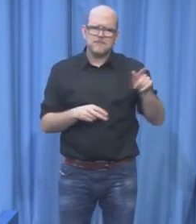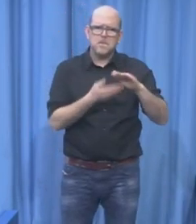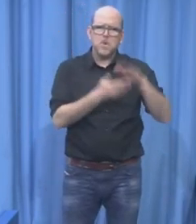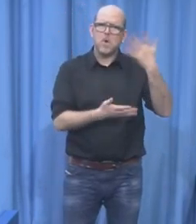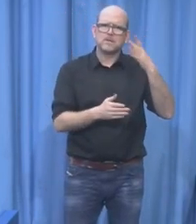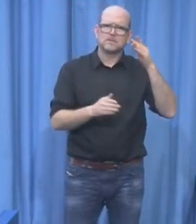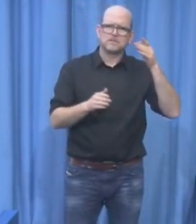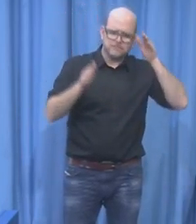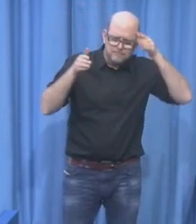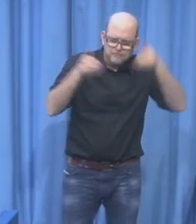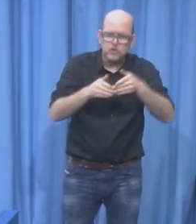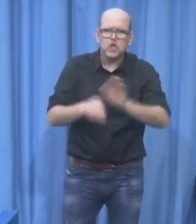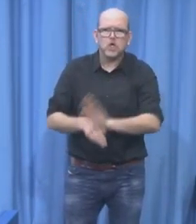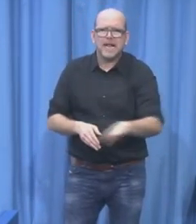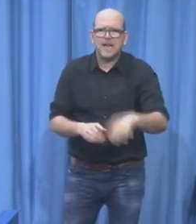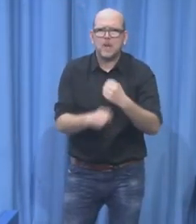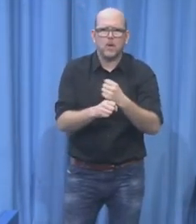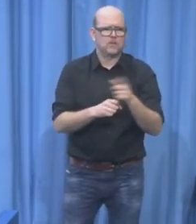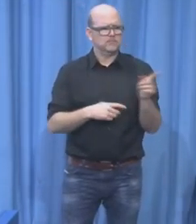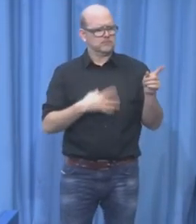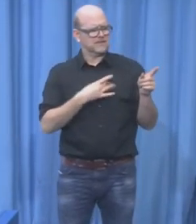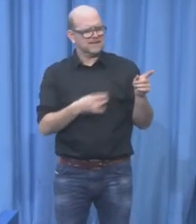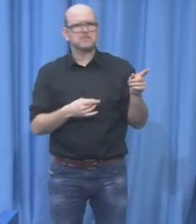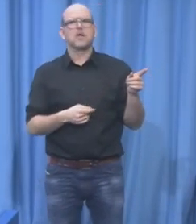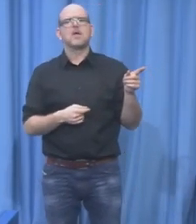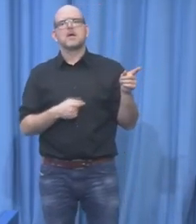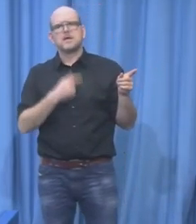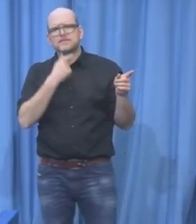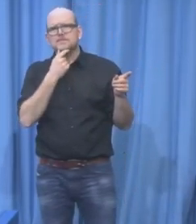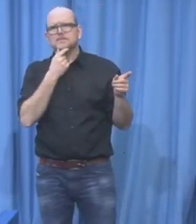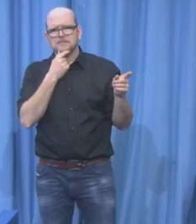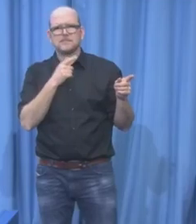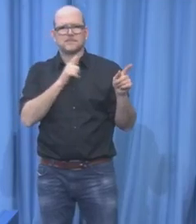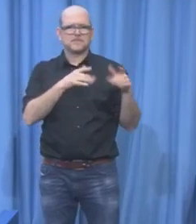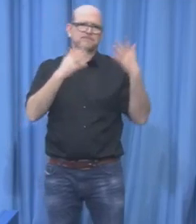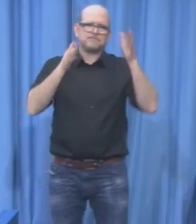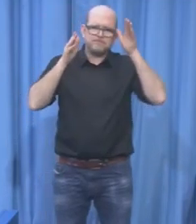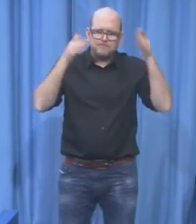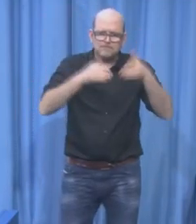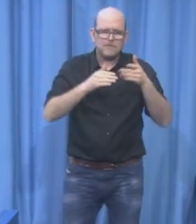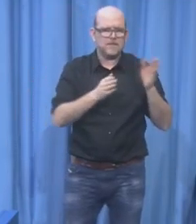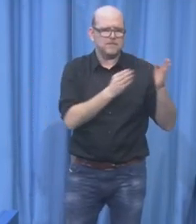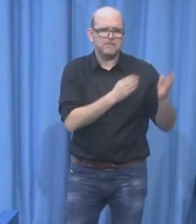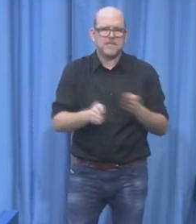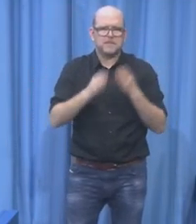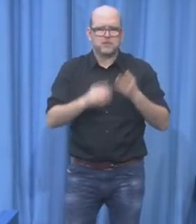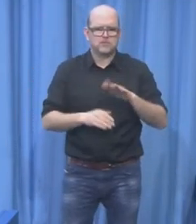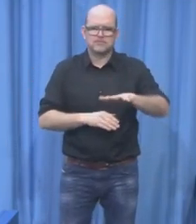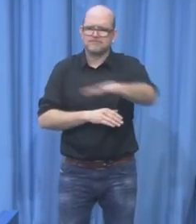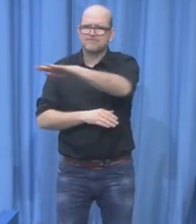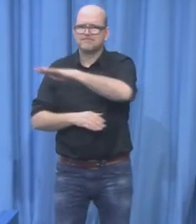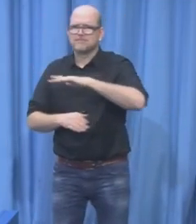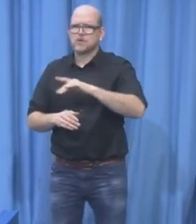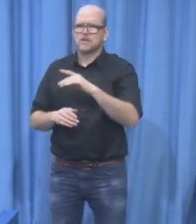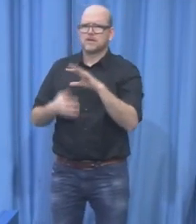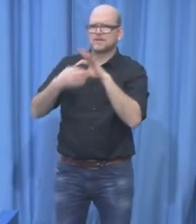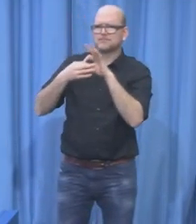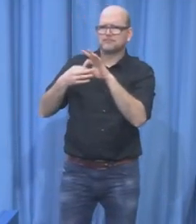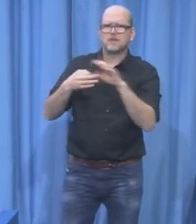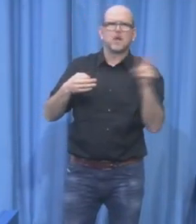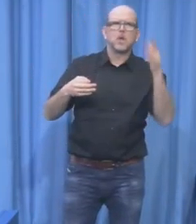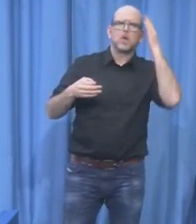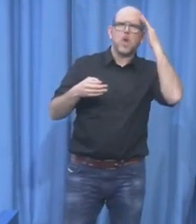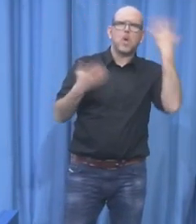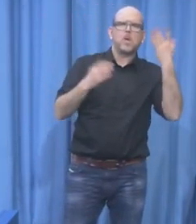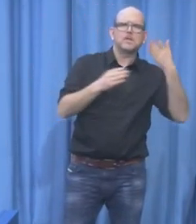our summer employment program. So she's built up skills now over the course of 3 summers. She knows what it's about to be at work. And she was